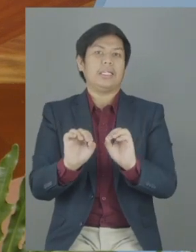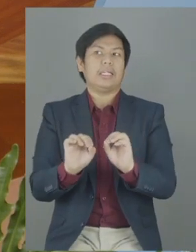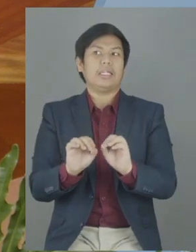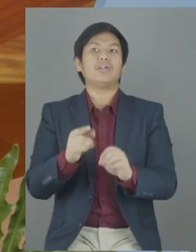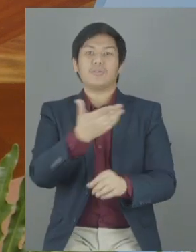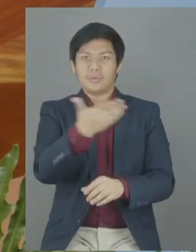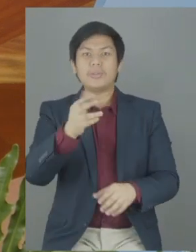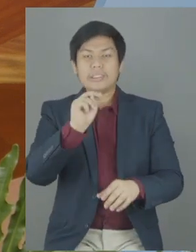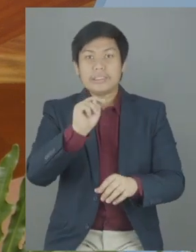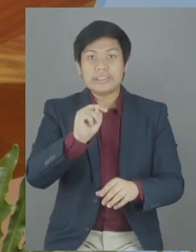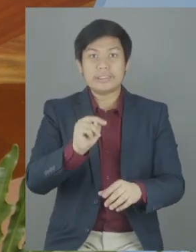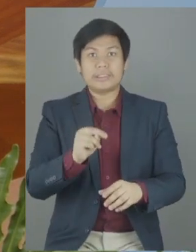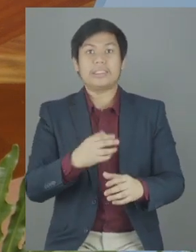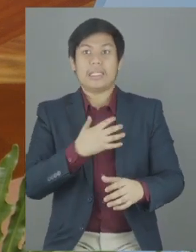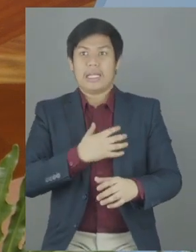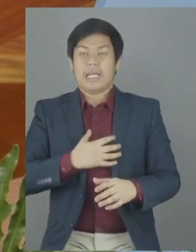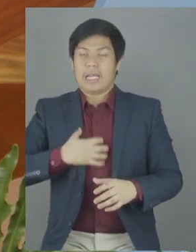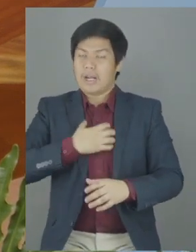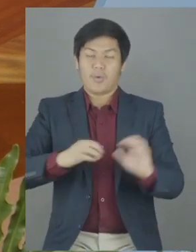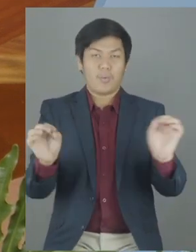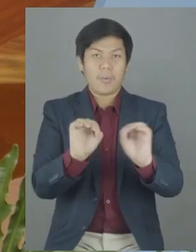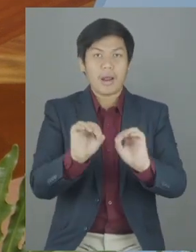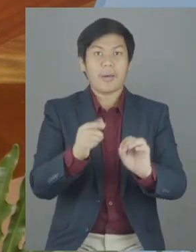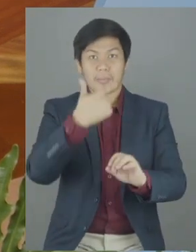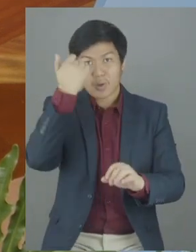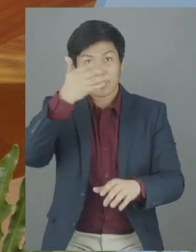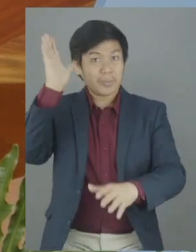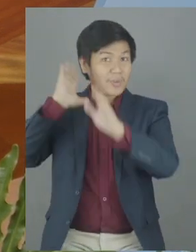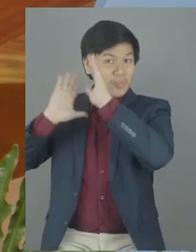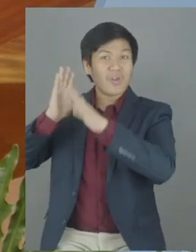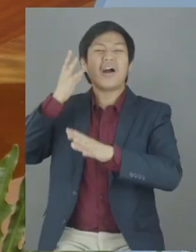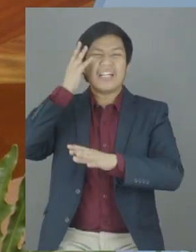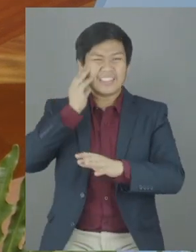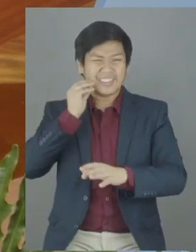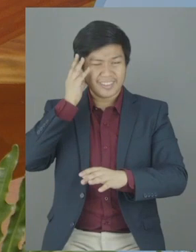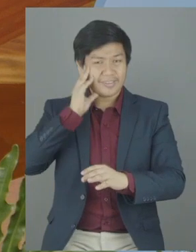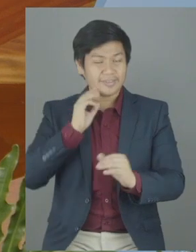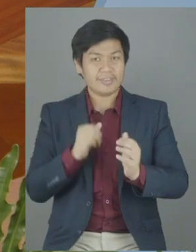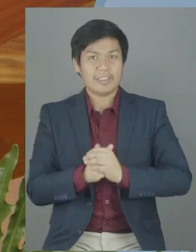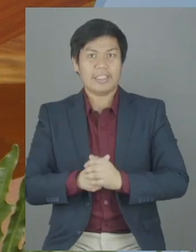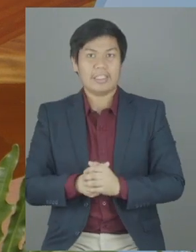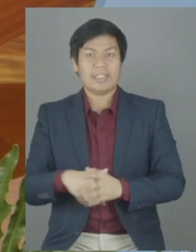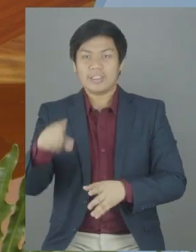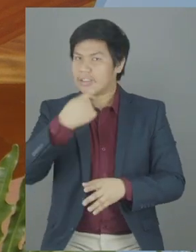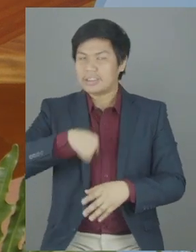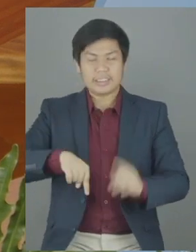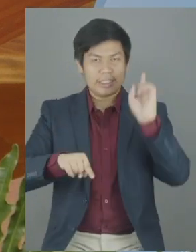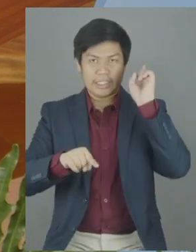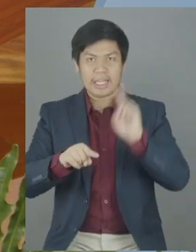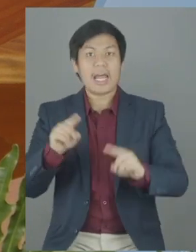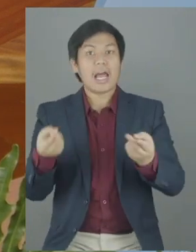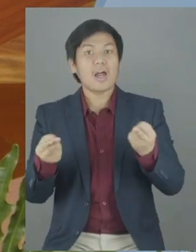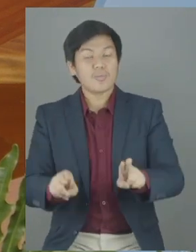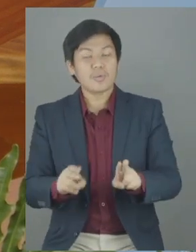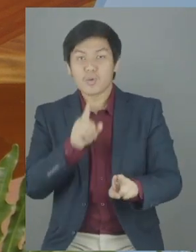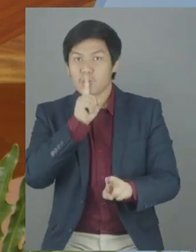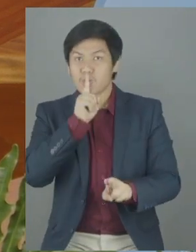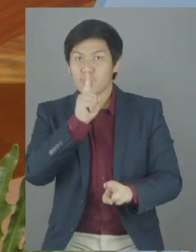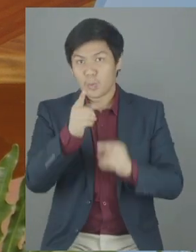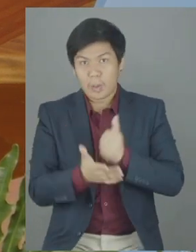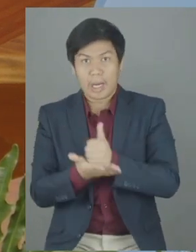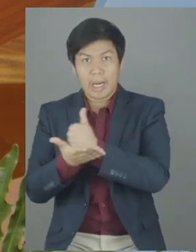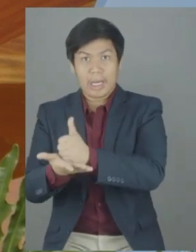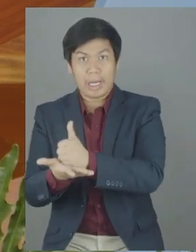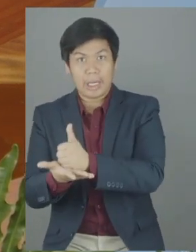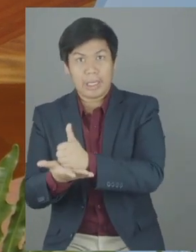that because you were unwelcome before. And I dare say that it's impossible to truly be hospitable if you